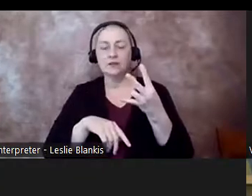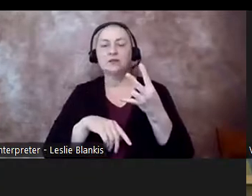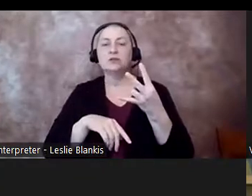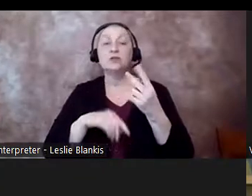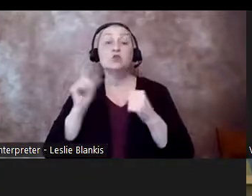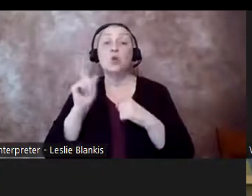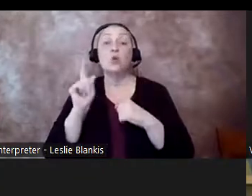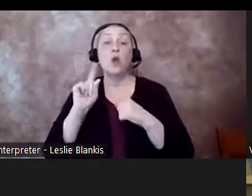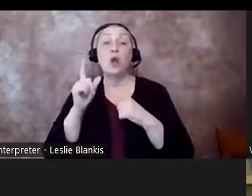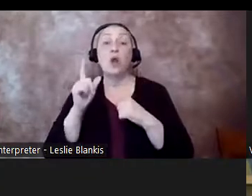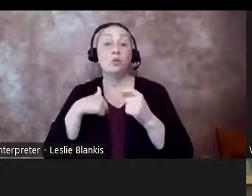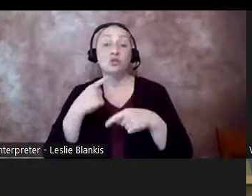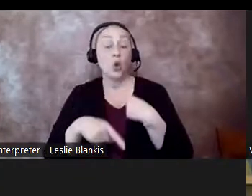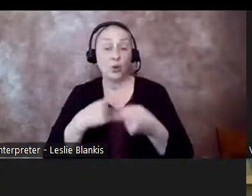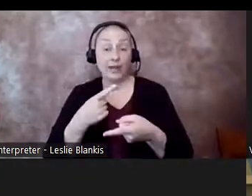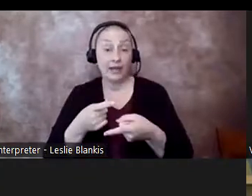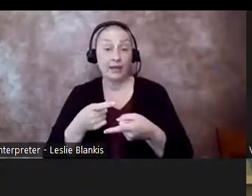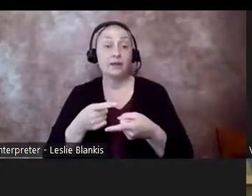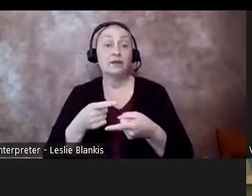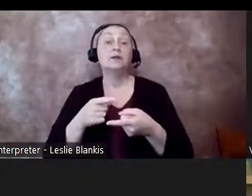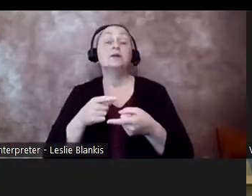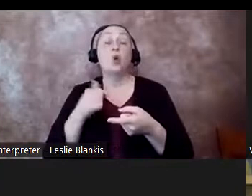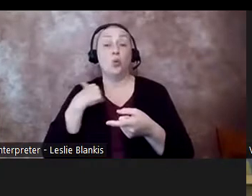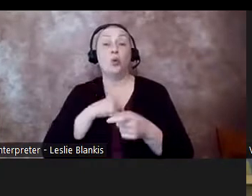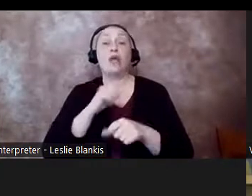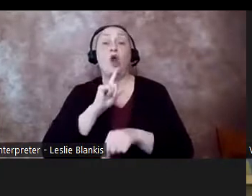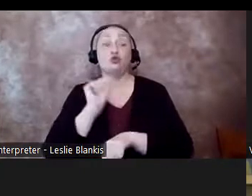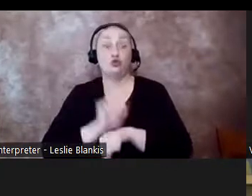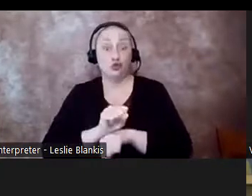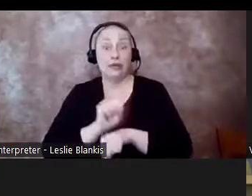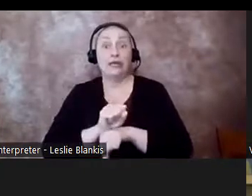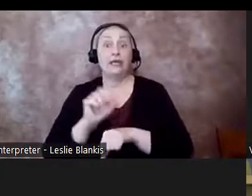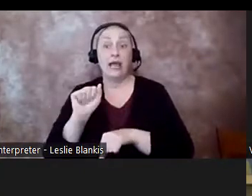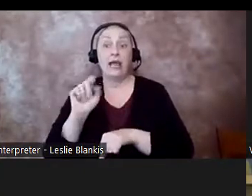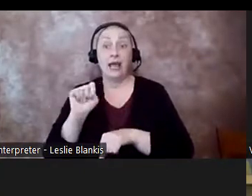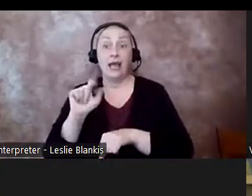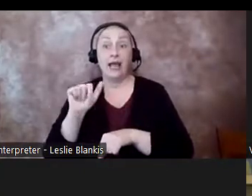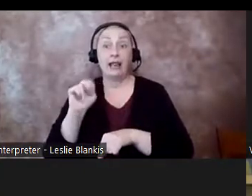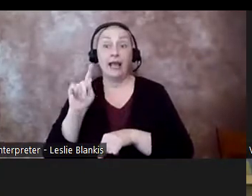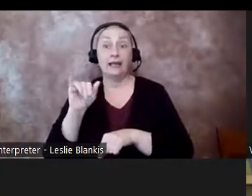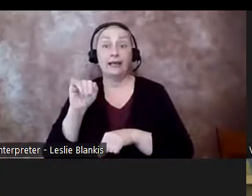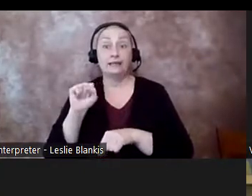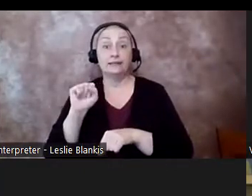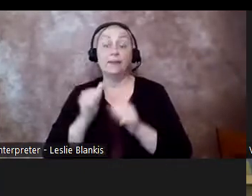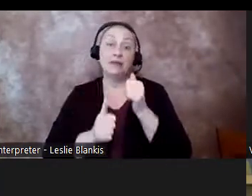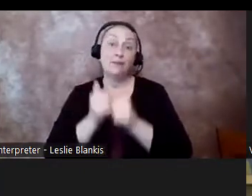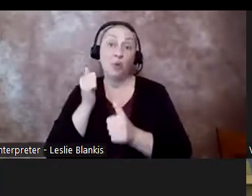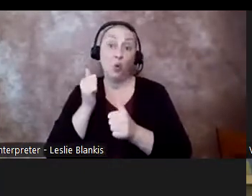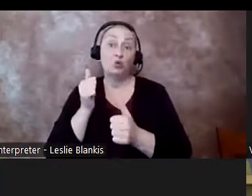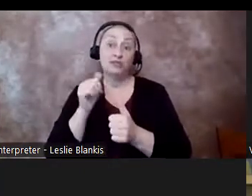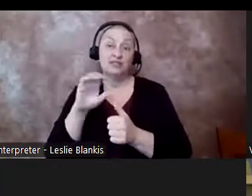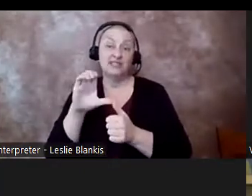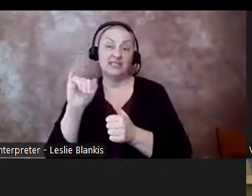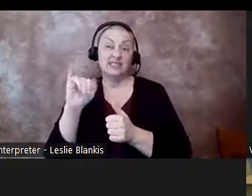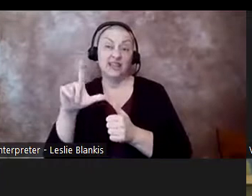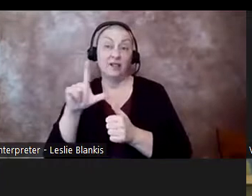Where I was going was that, you know, we are Atlantis is truly, most centers for independent living are